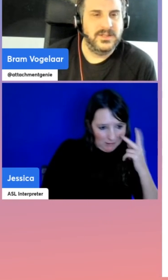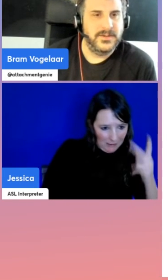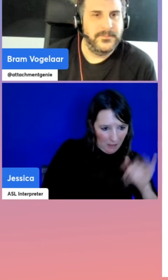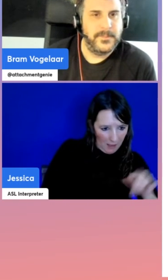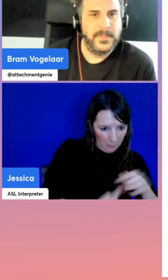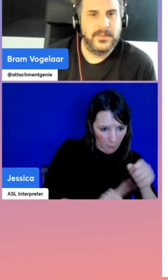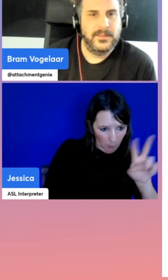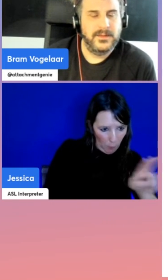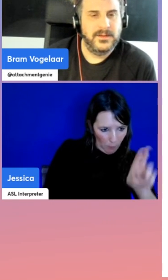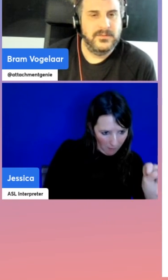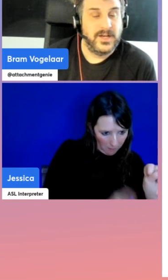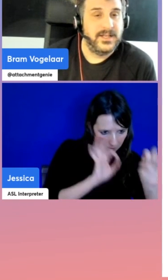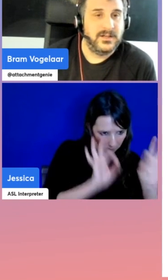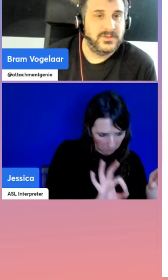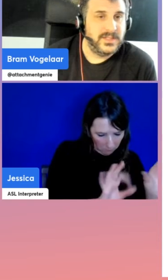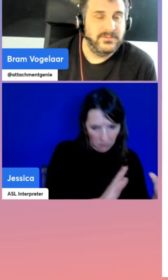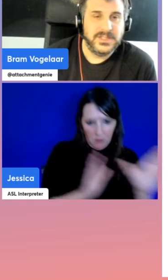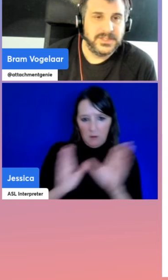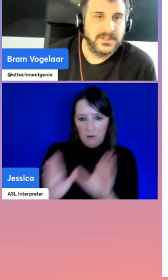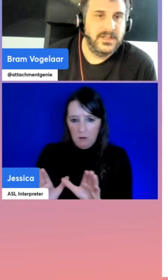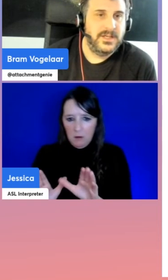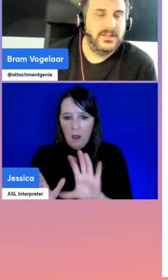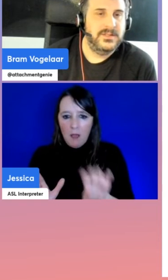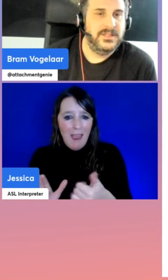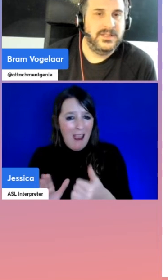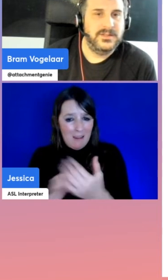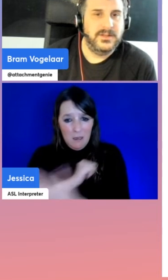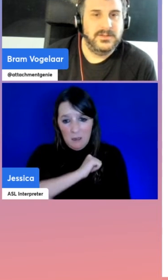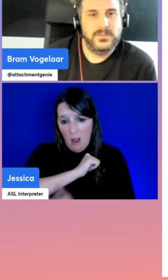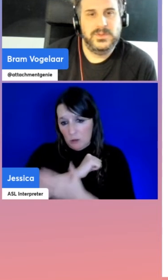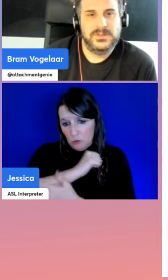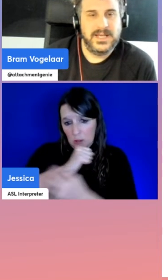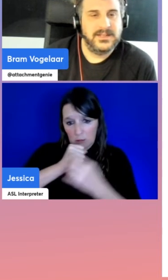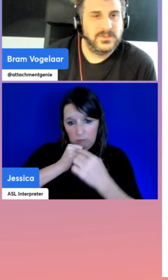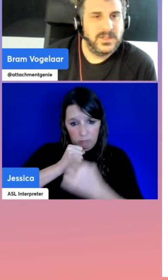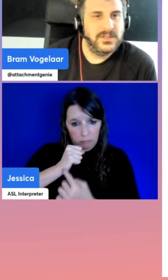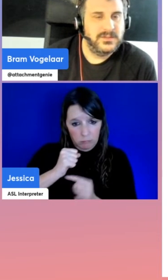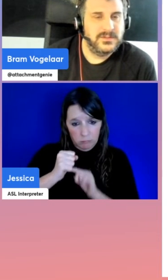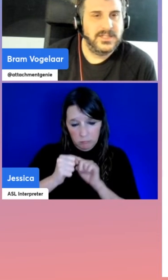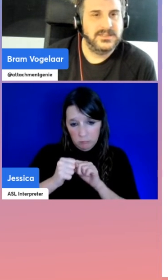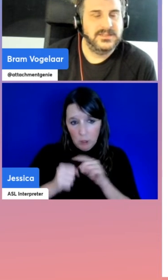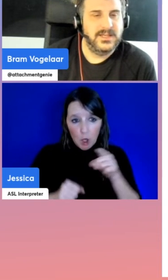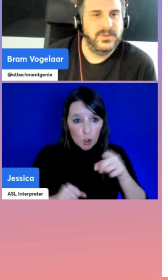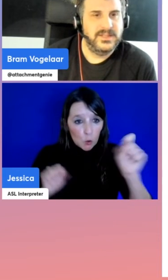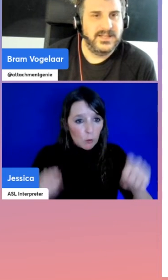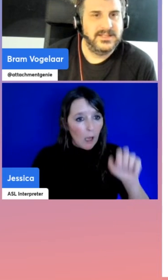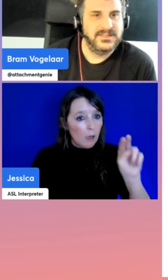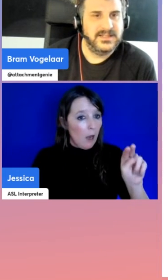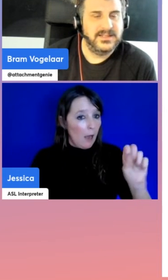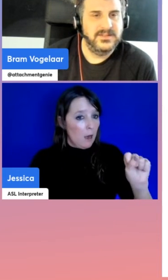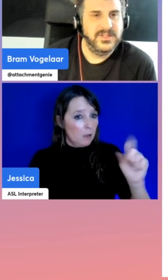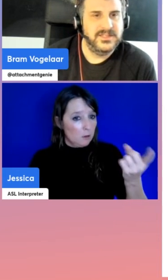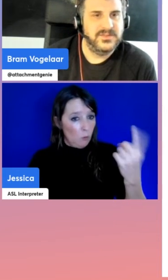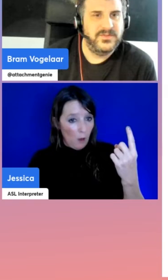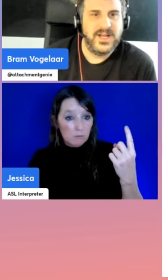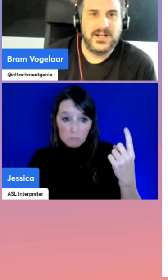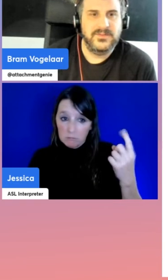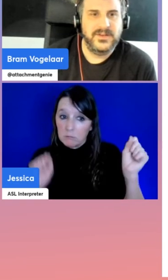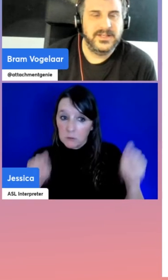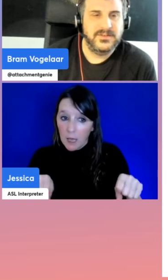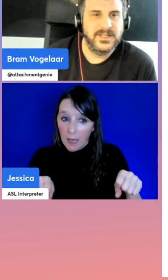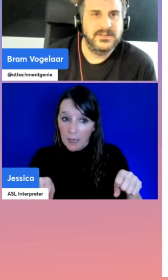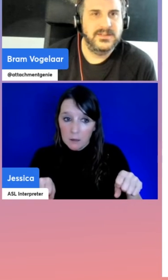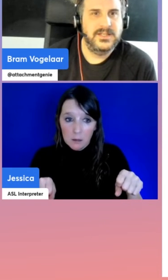for any country region. You can put NS1 as an example. You can set the regions